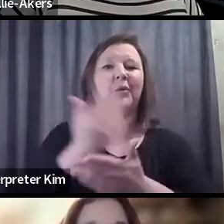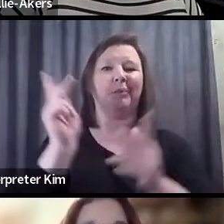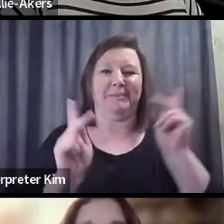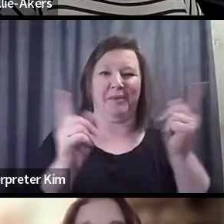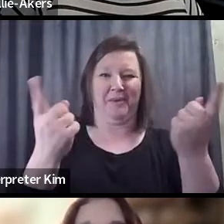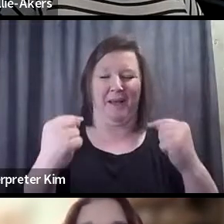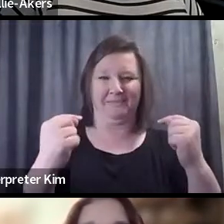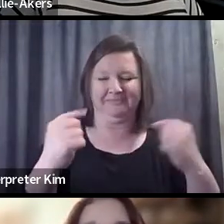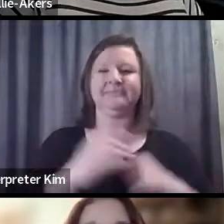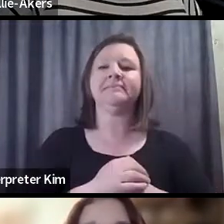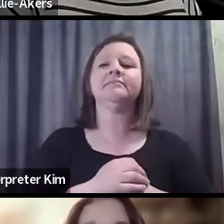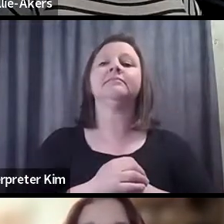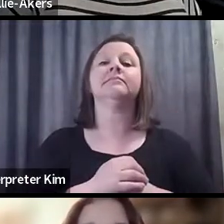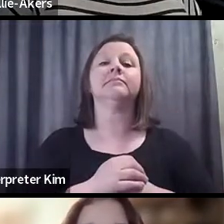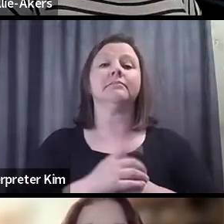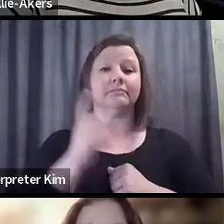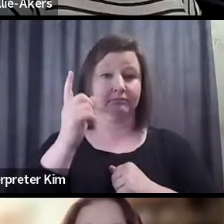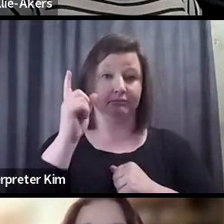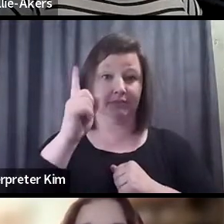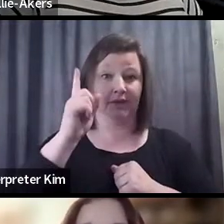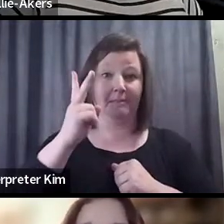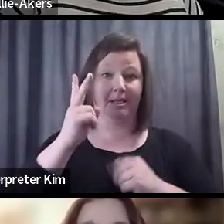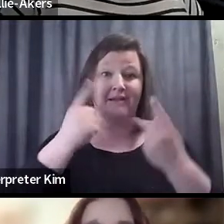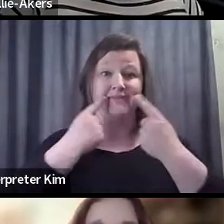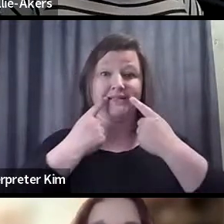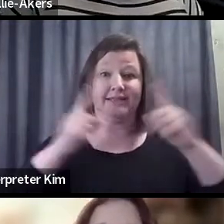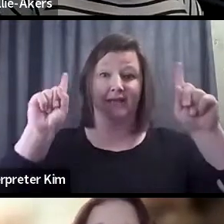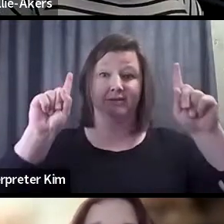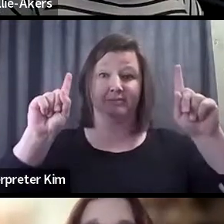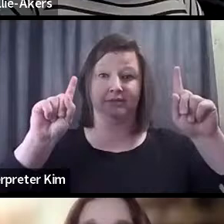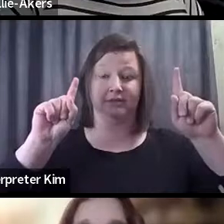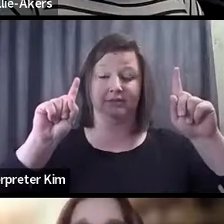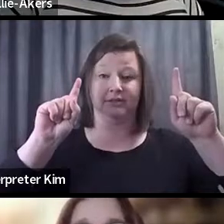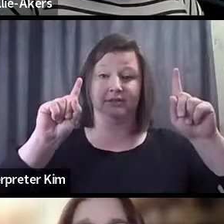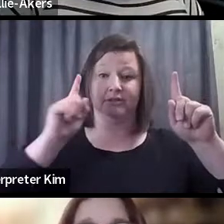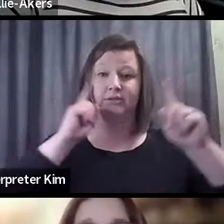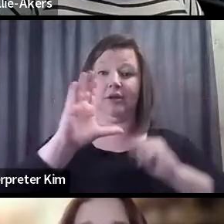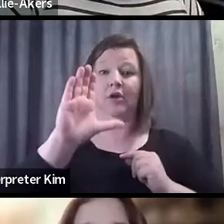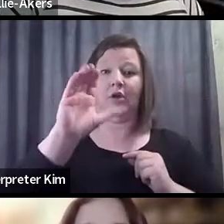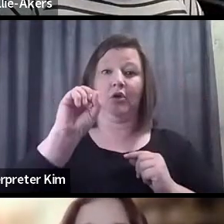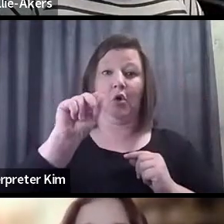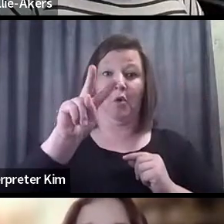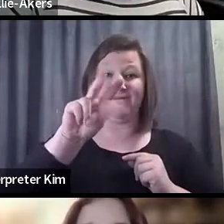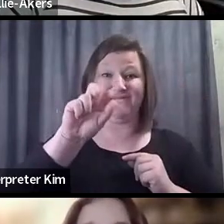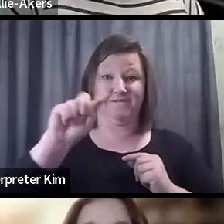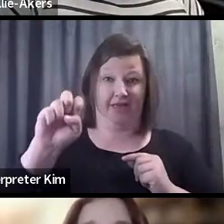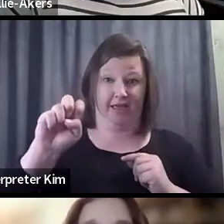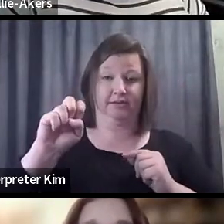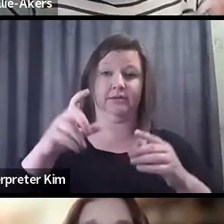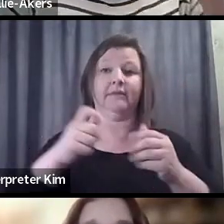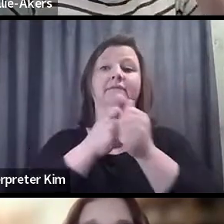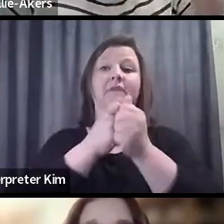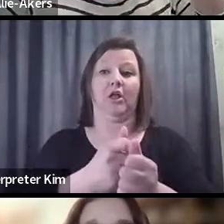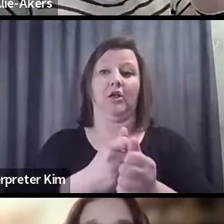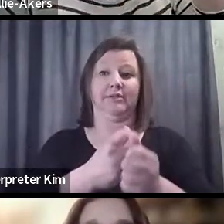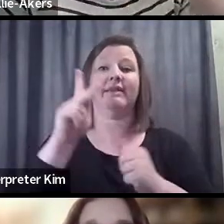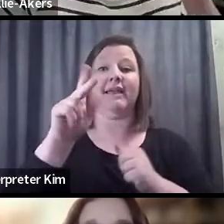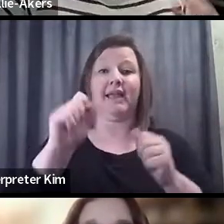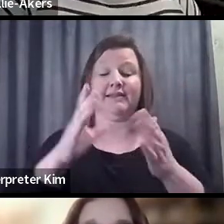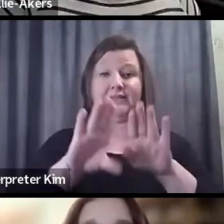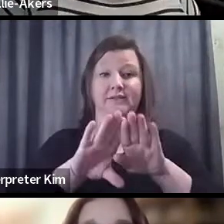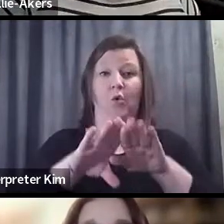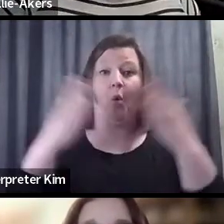we begin. I need to share that COVID operates in compliance with the Kansas Open Meetings Act. This meeting is